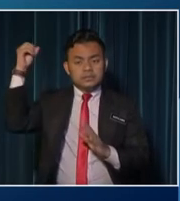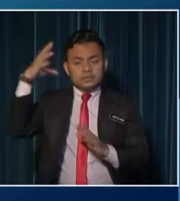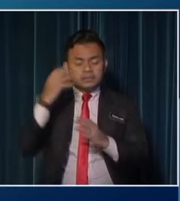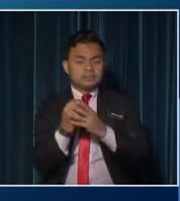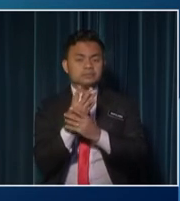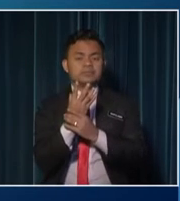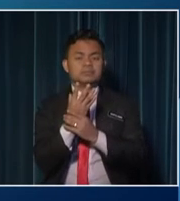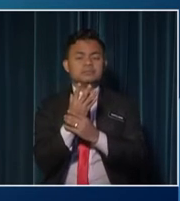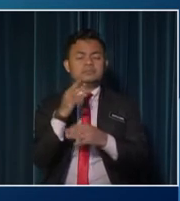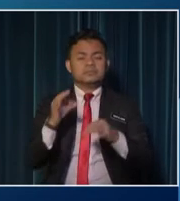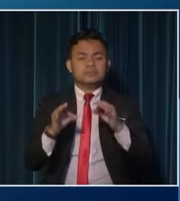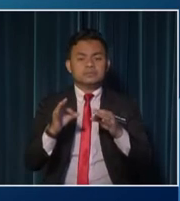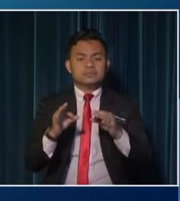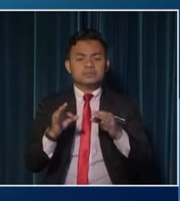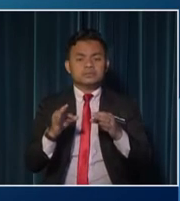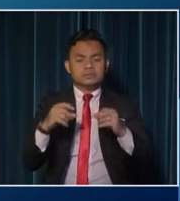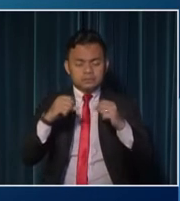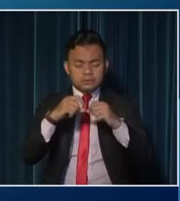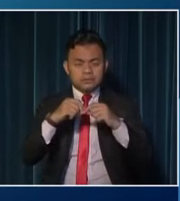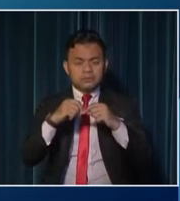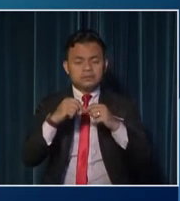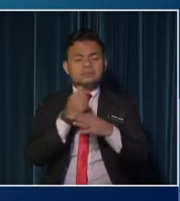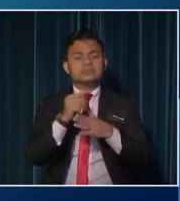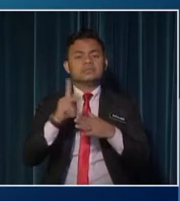circuit is left for one day?